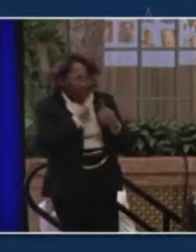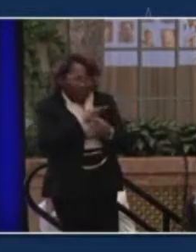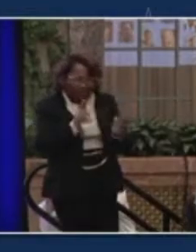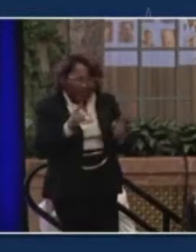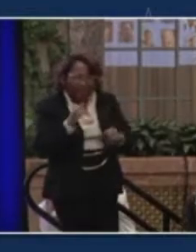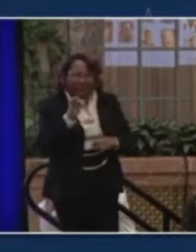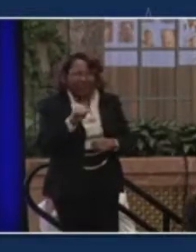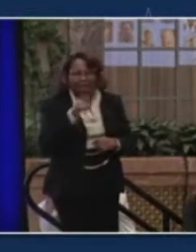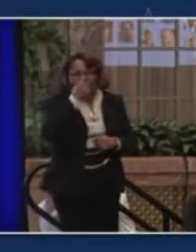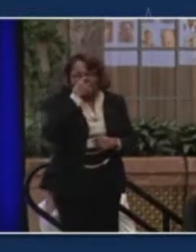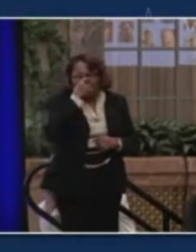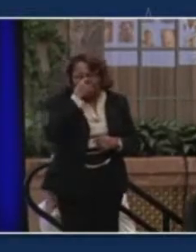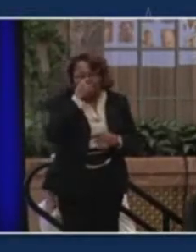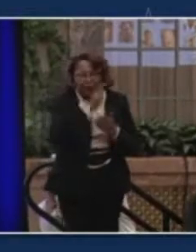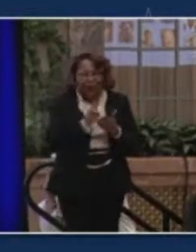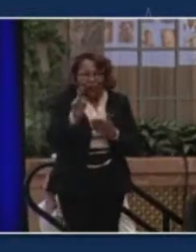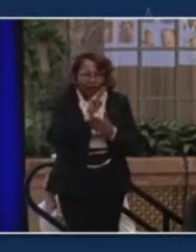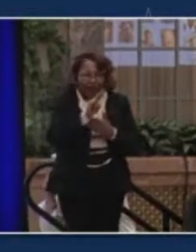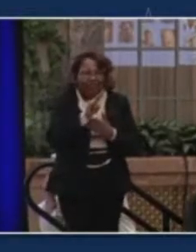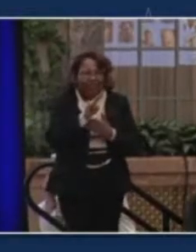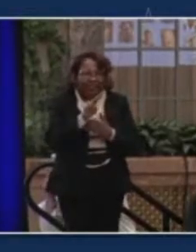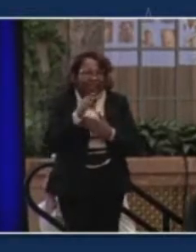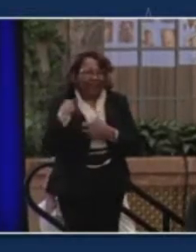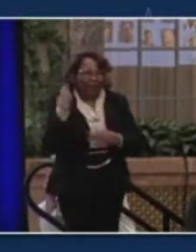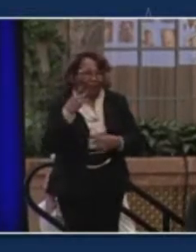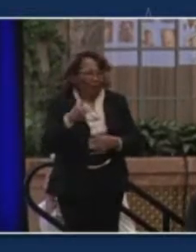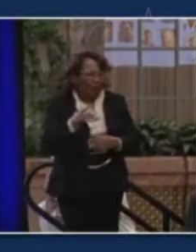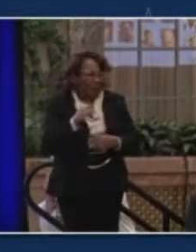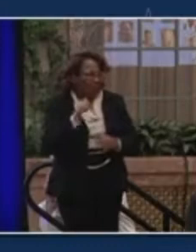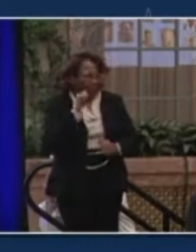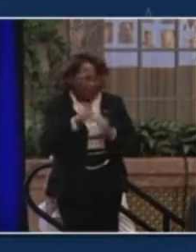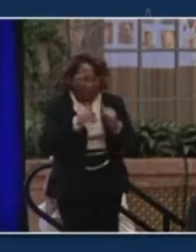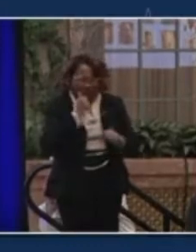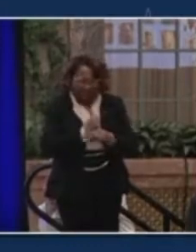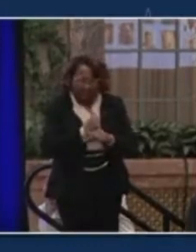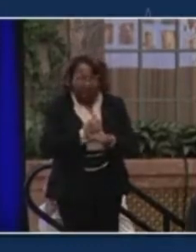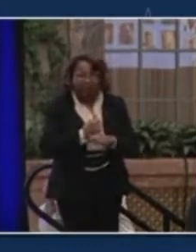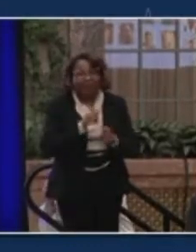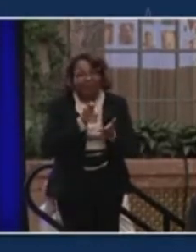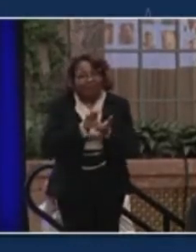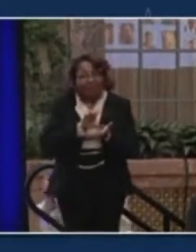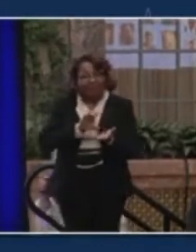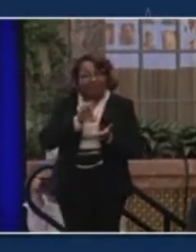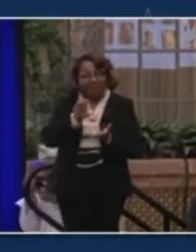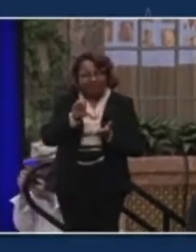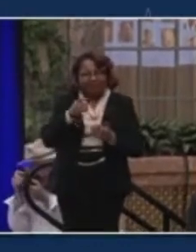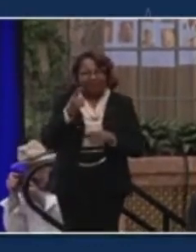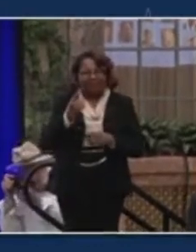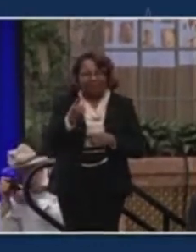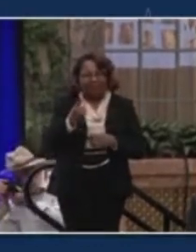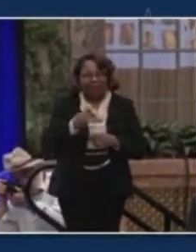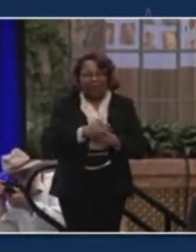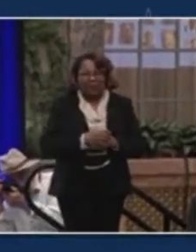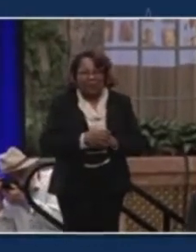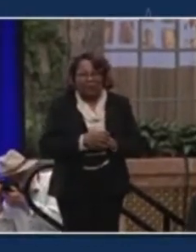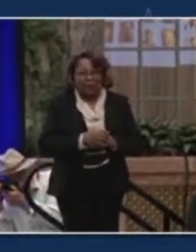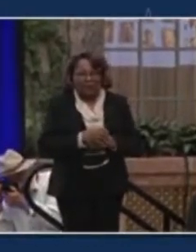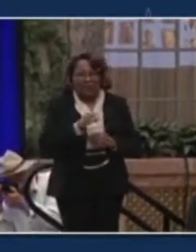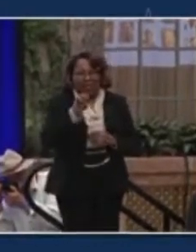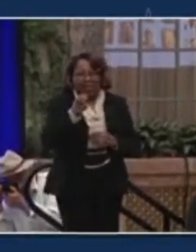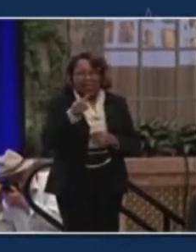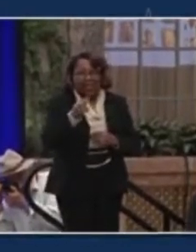Roosevelt University, Harold's alma mater, has endowed the Mayor Harold Washington Legacy